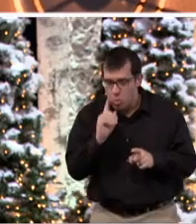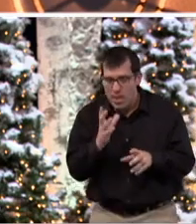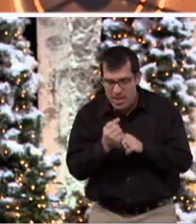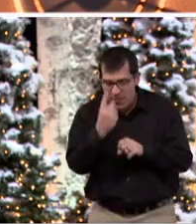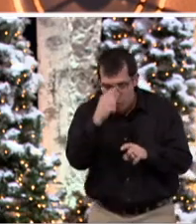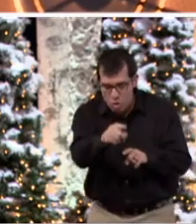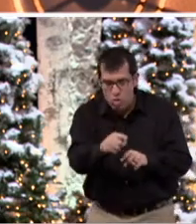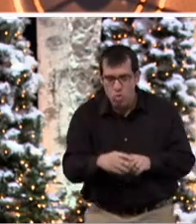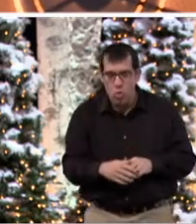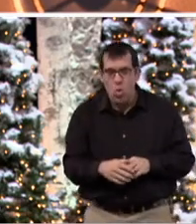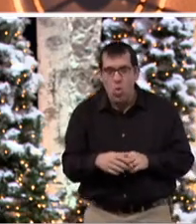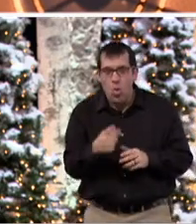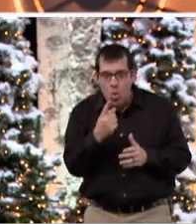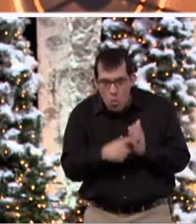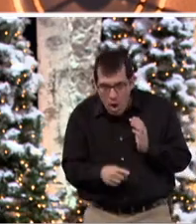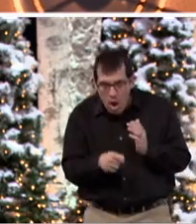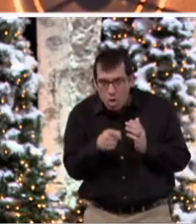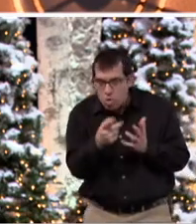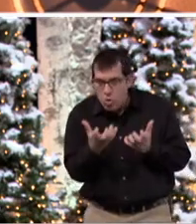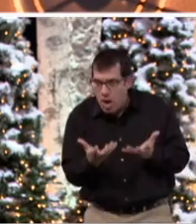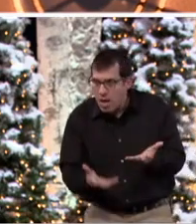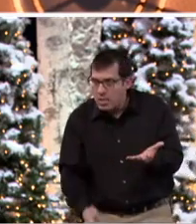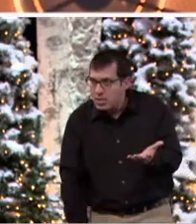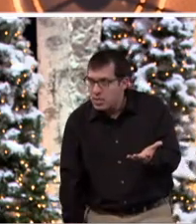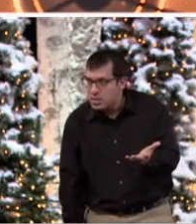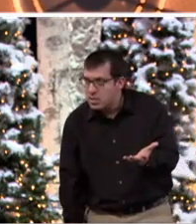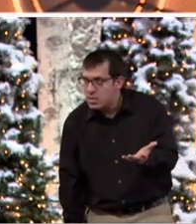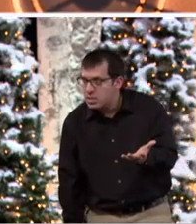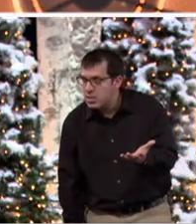you. What do you want?